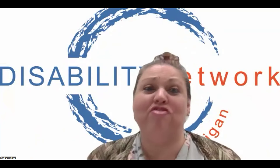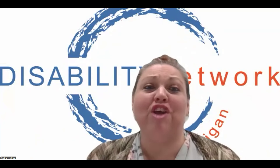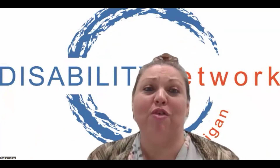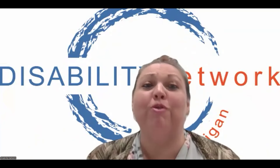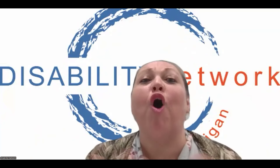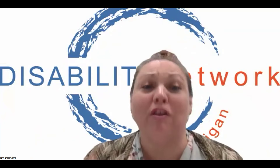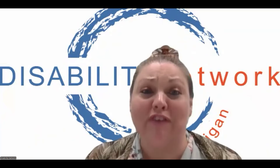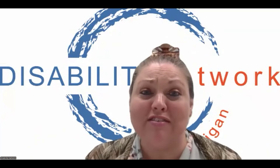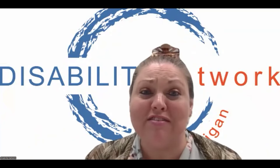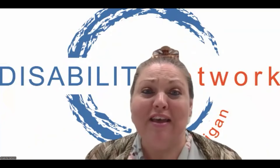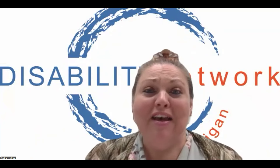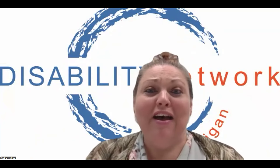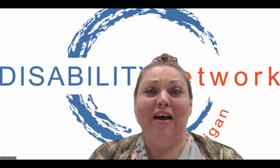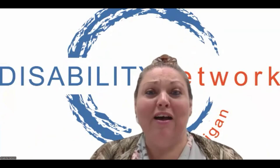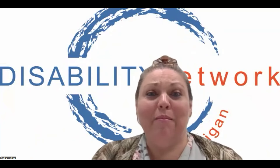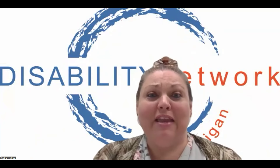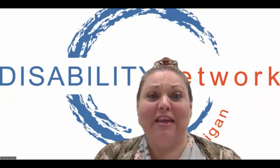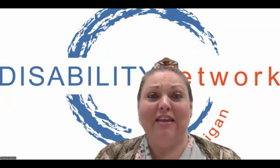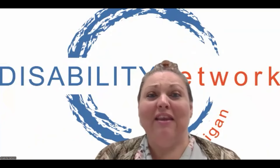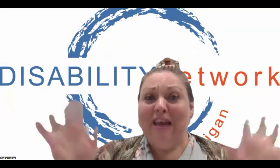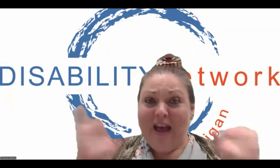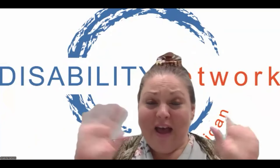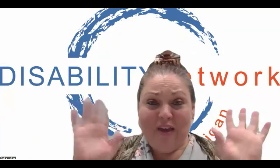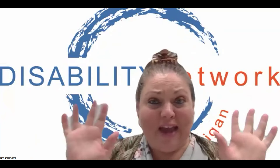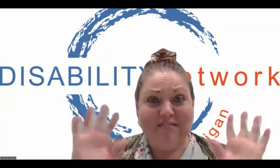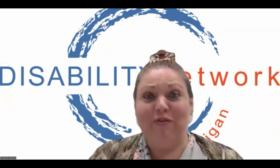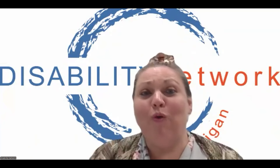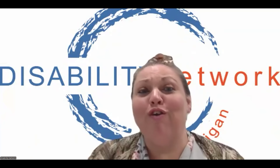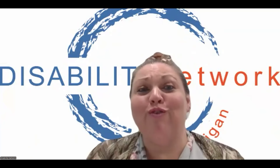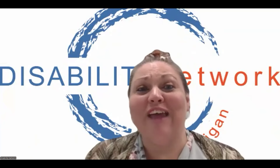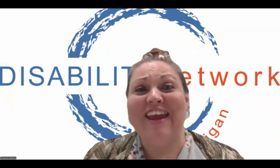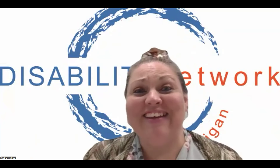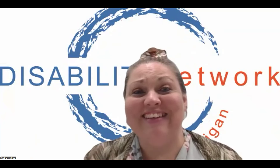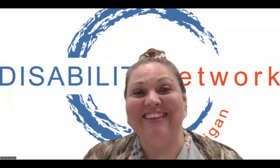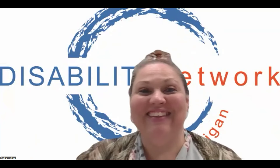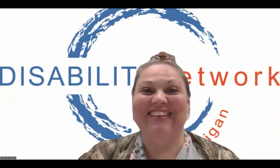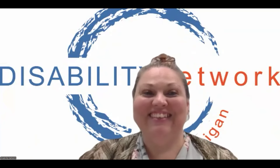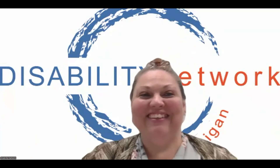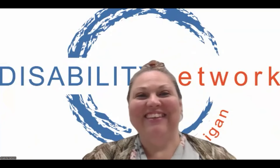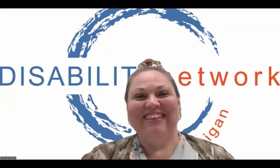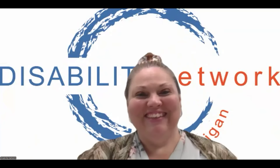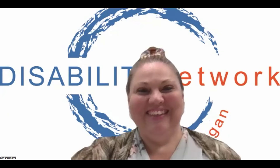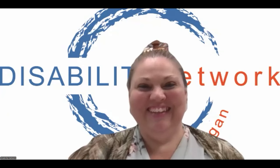that you have, and sharing it with all of us. And then you guys have a wonderful day.